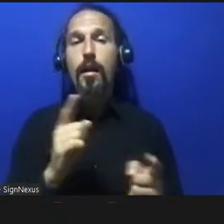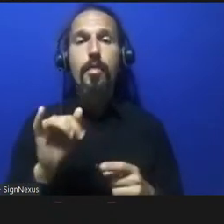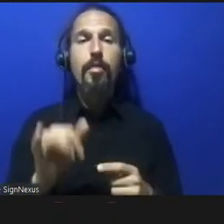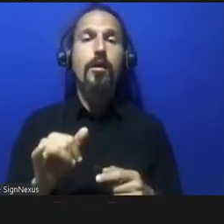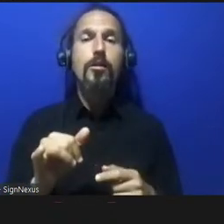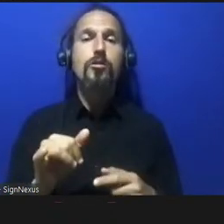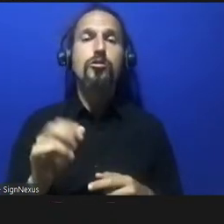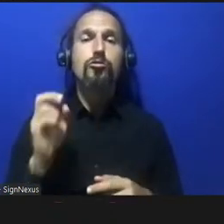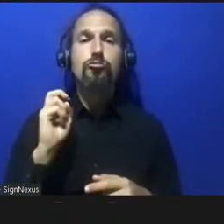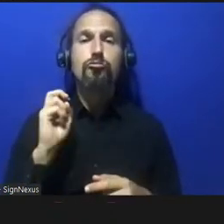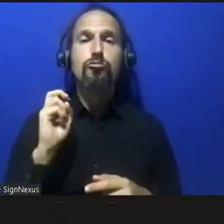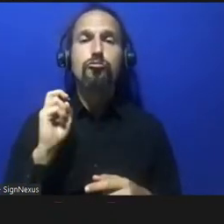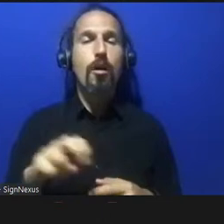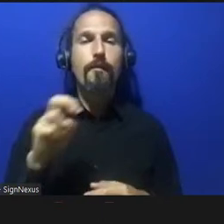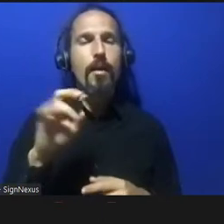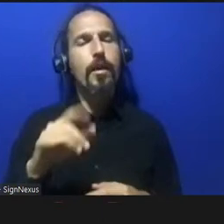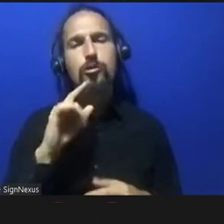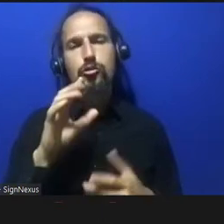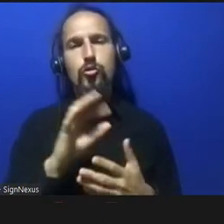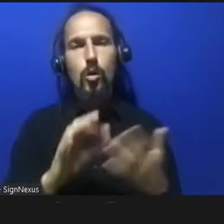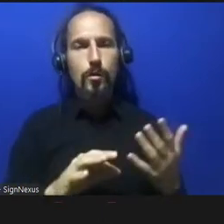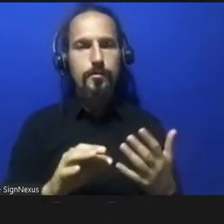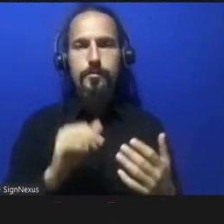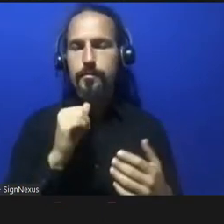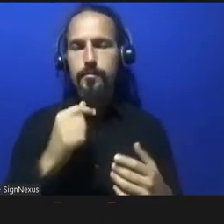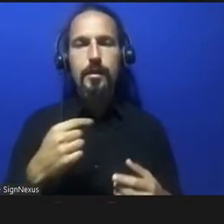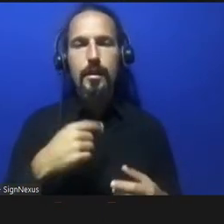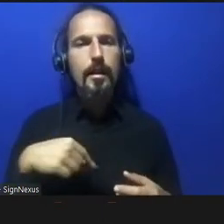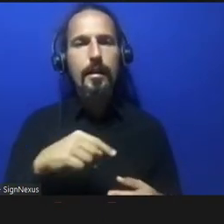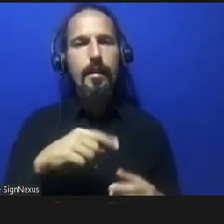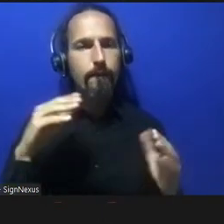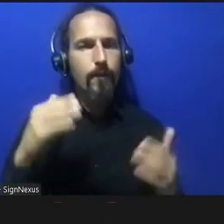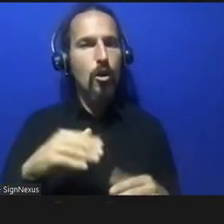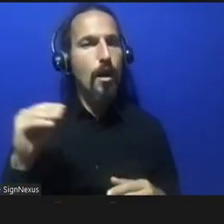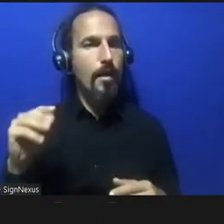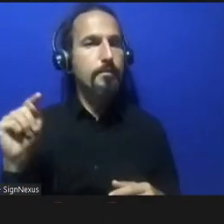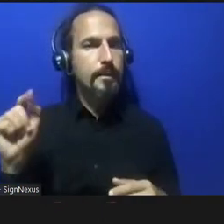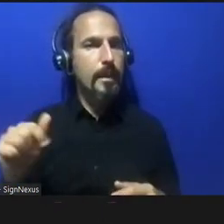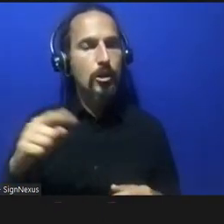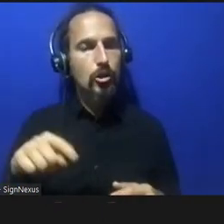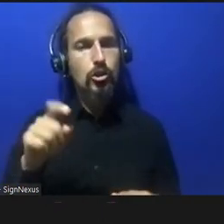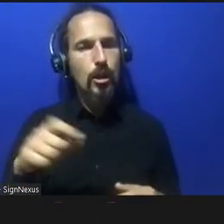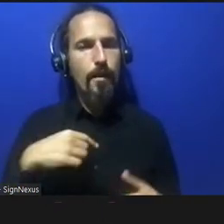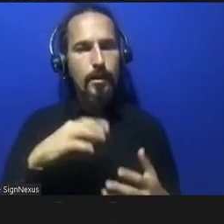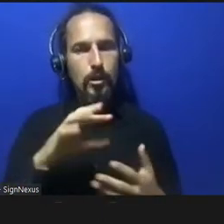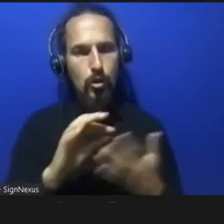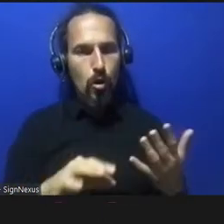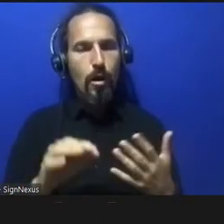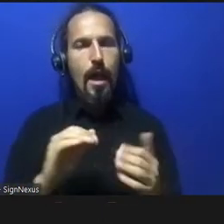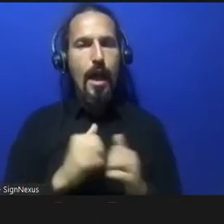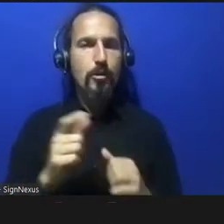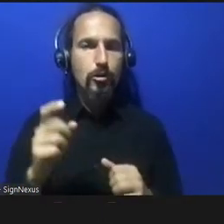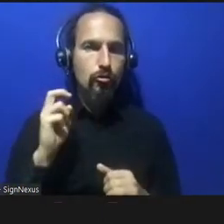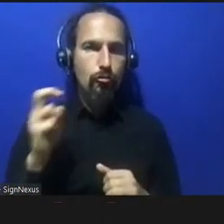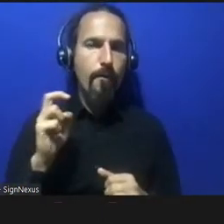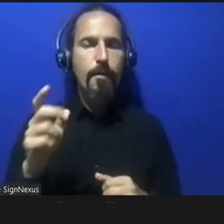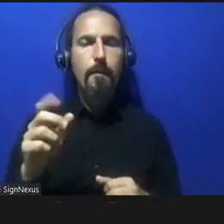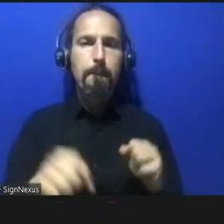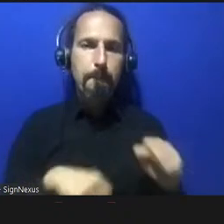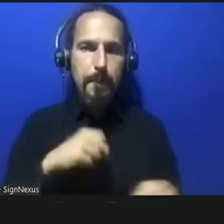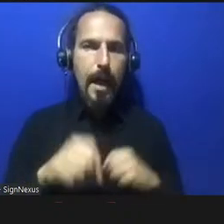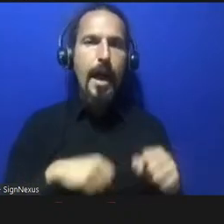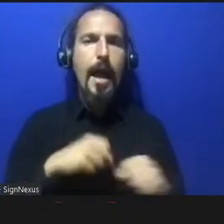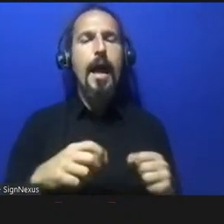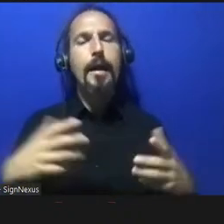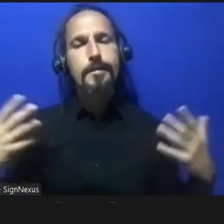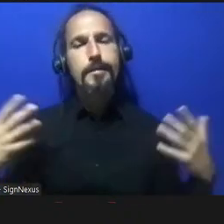a choice it really shouldn't just be us focusing on just the mta you should have a choice of having travel you can bike you can